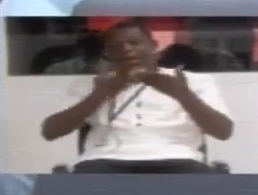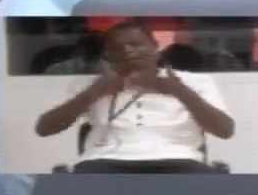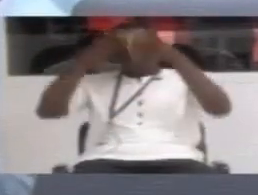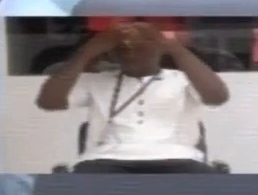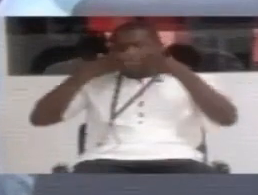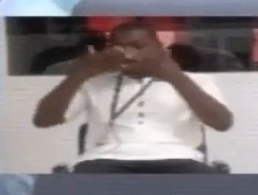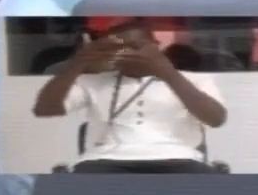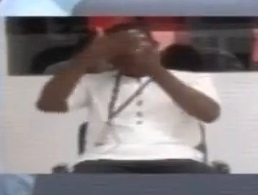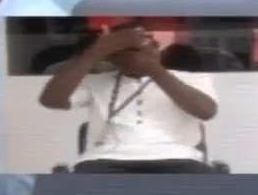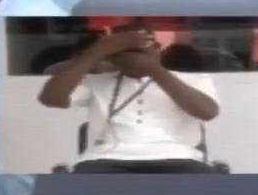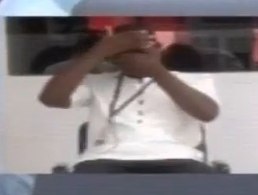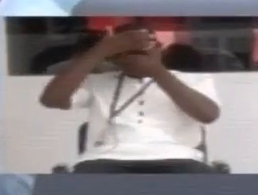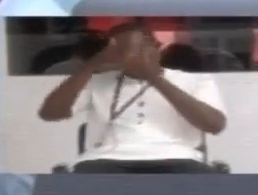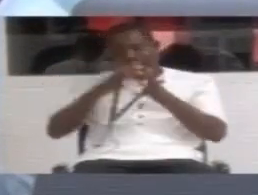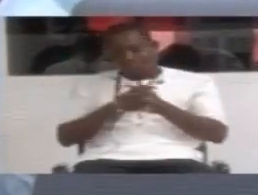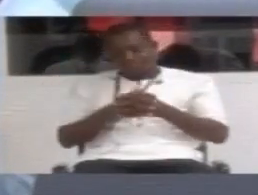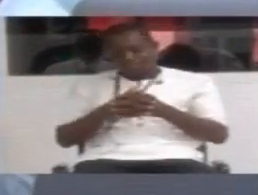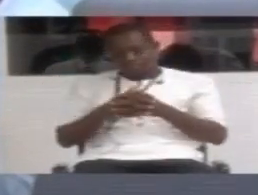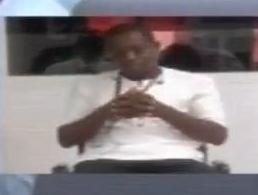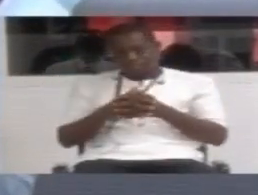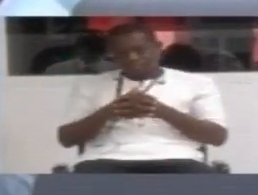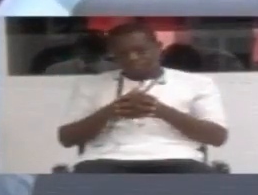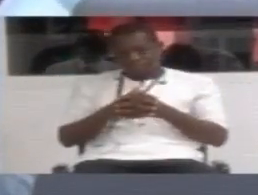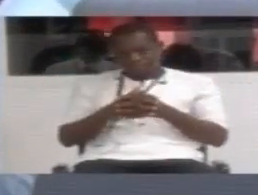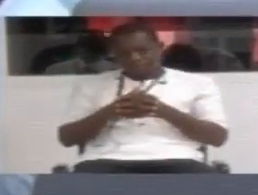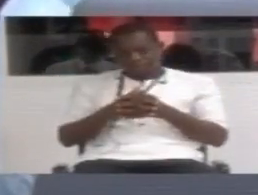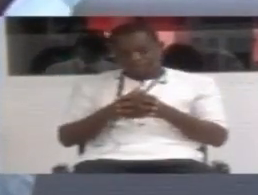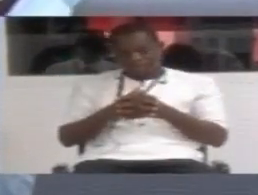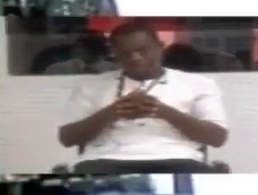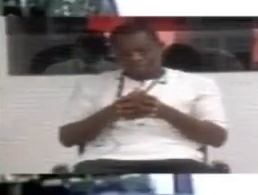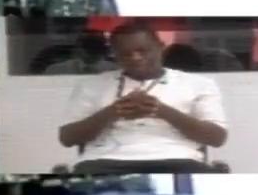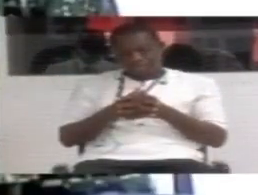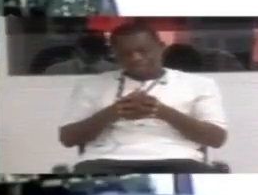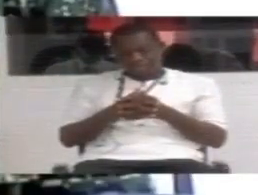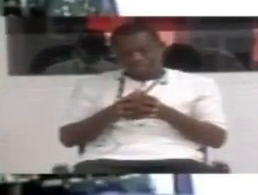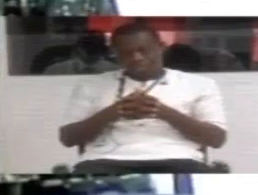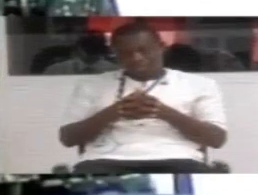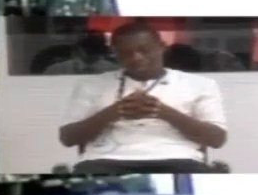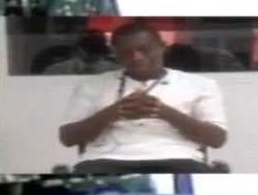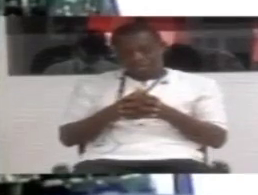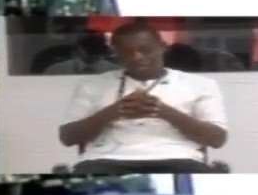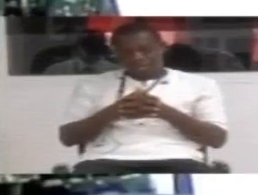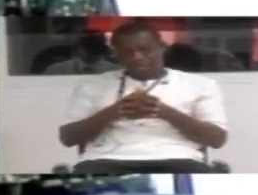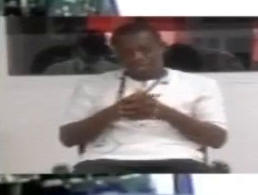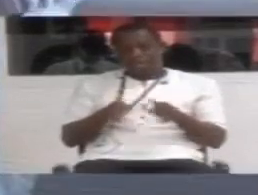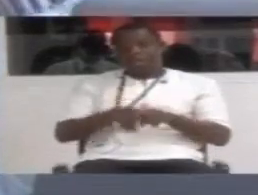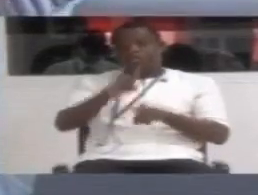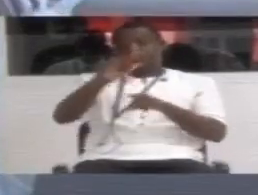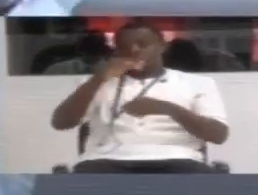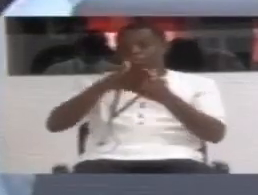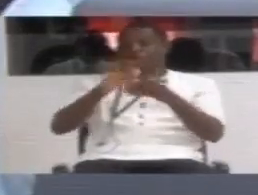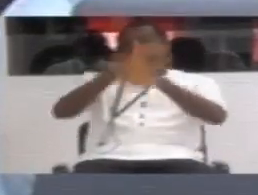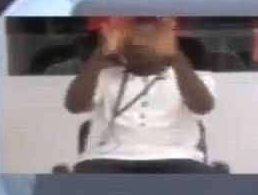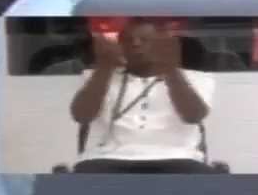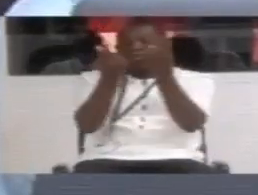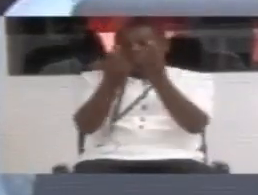Wax nga commission bi ne ngon soosu nonu mask nga solon. Yangi solon lo xamne dafay mur sa xar kanam